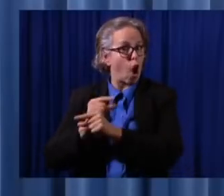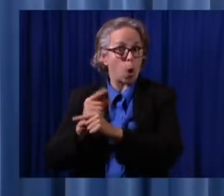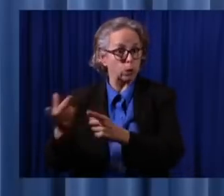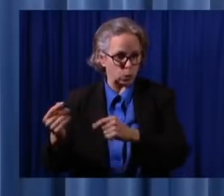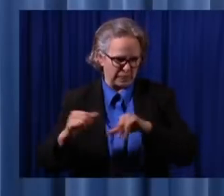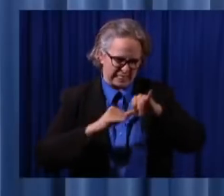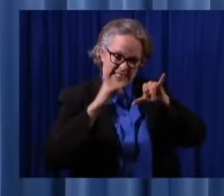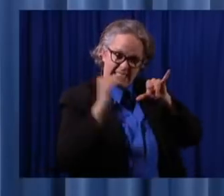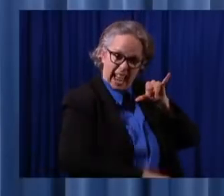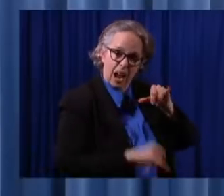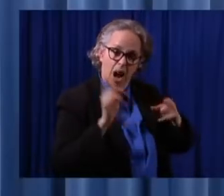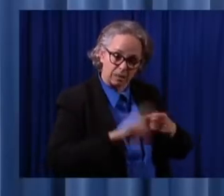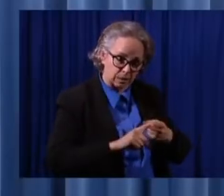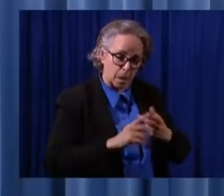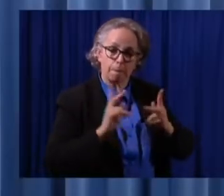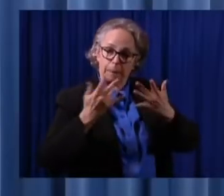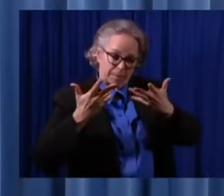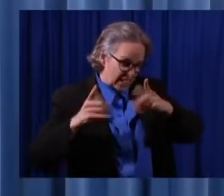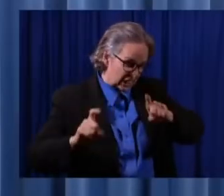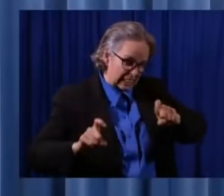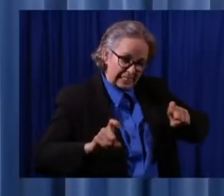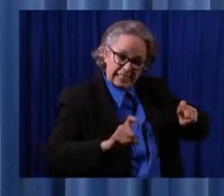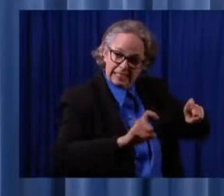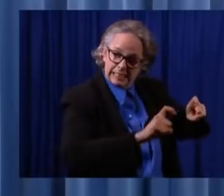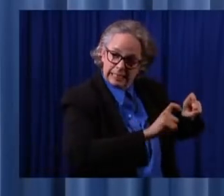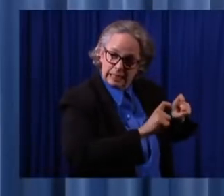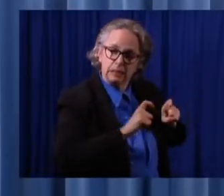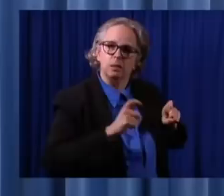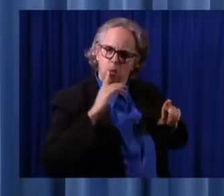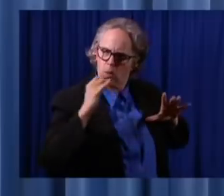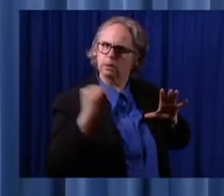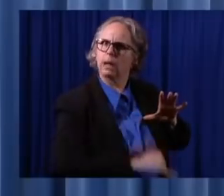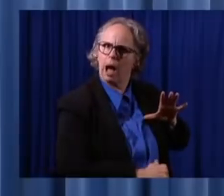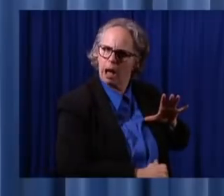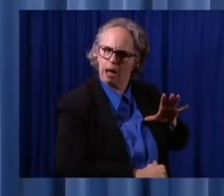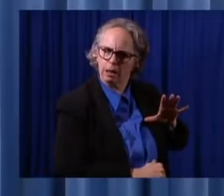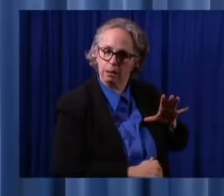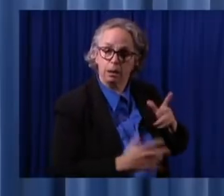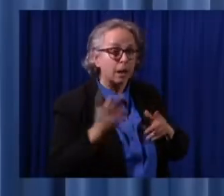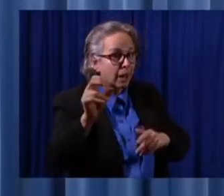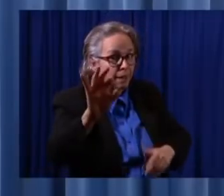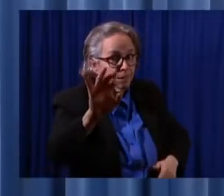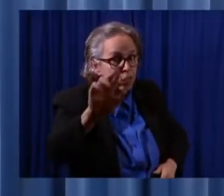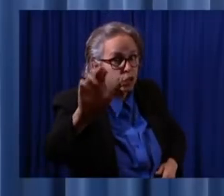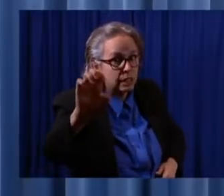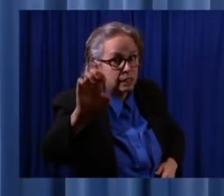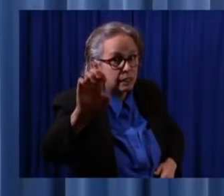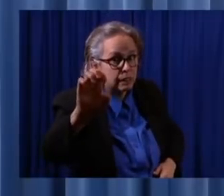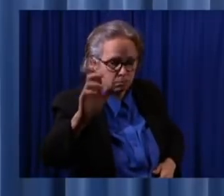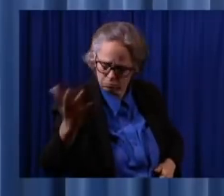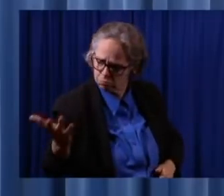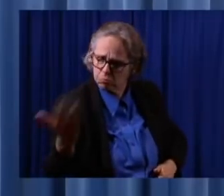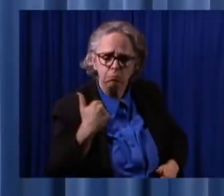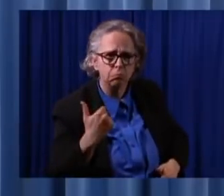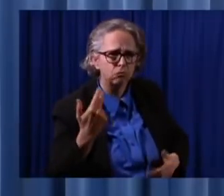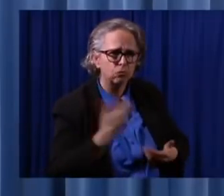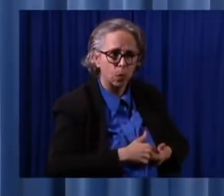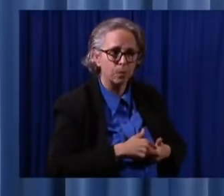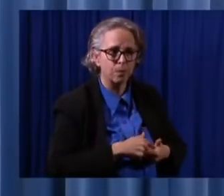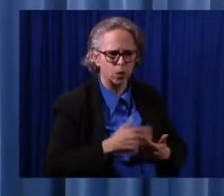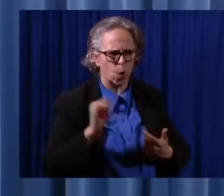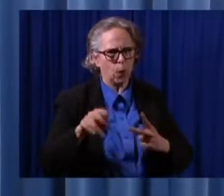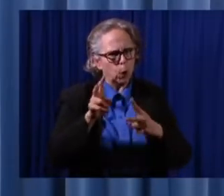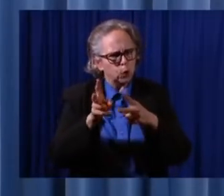take to get people tested. If people want to come and get tested, it's free. They can do that. So those are two tools. The third tool would